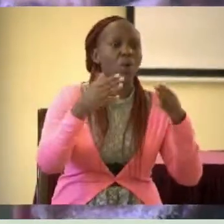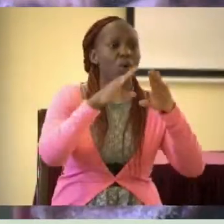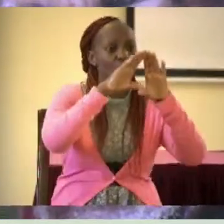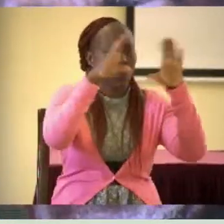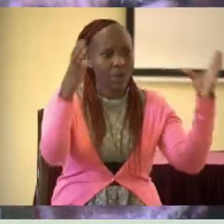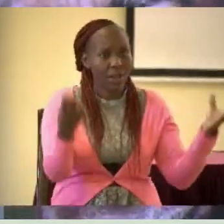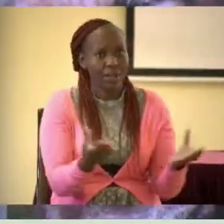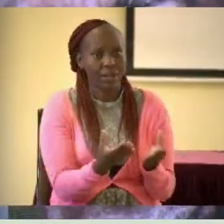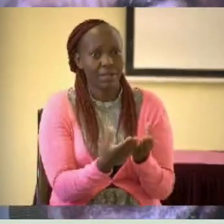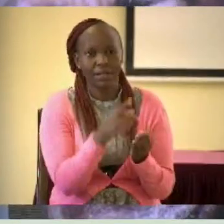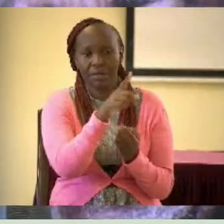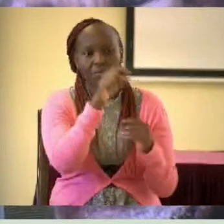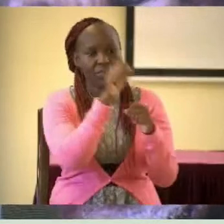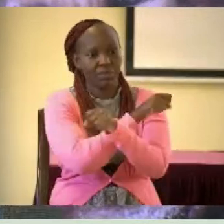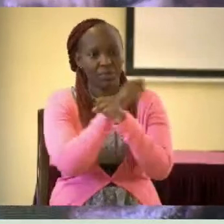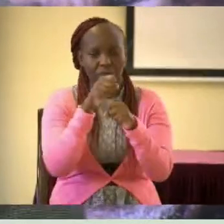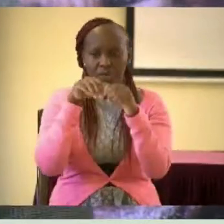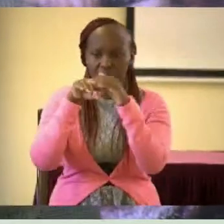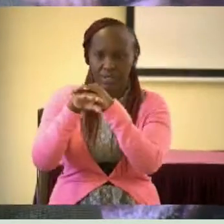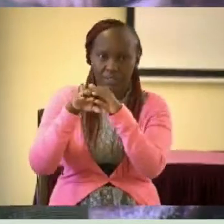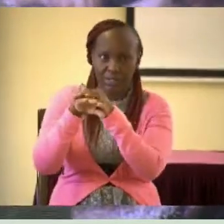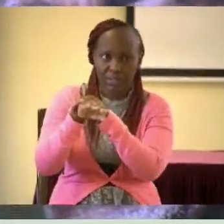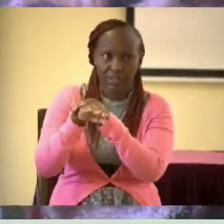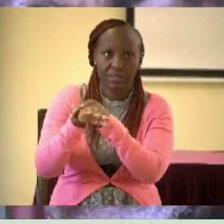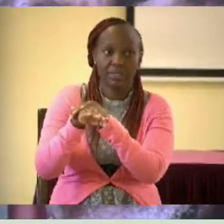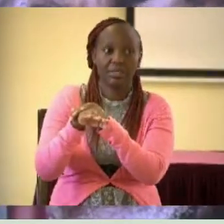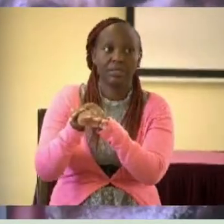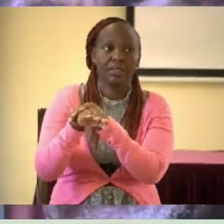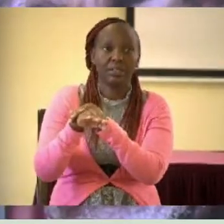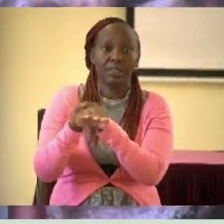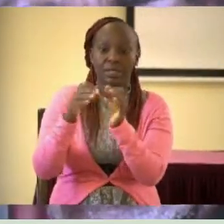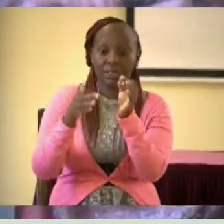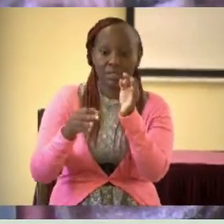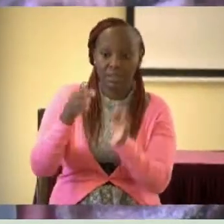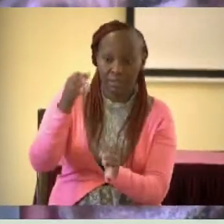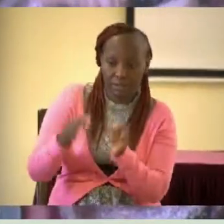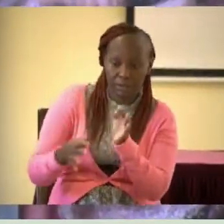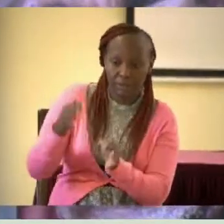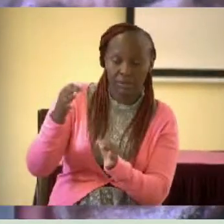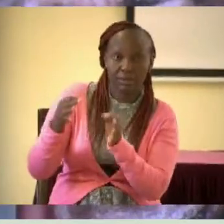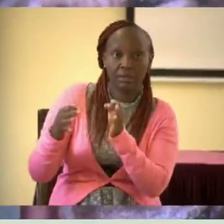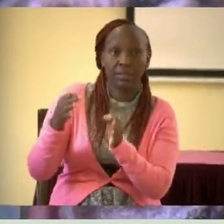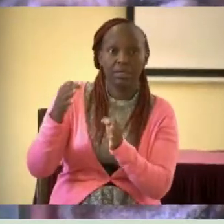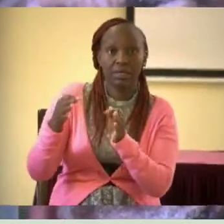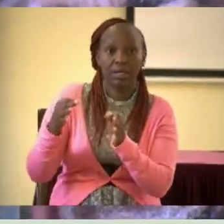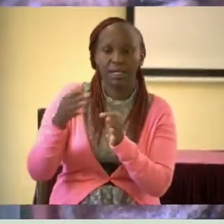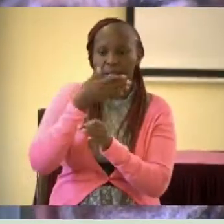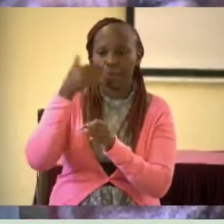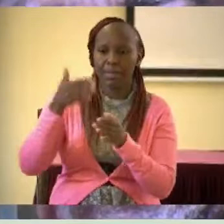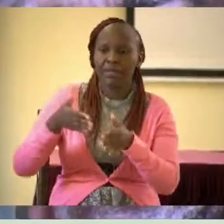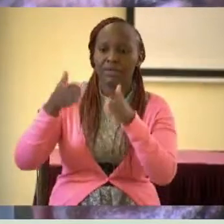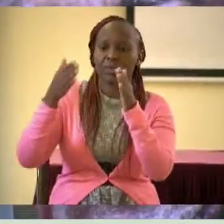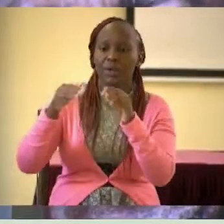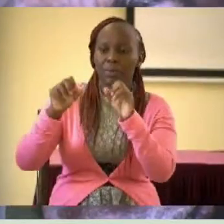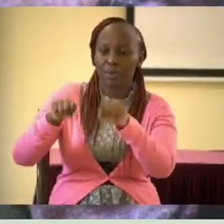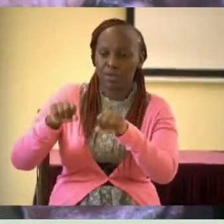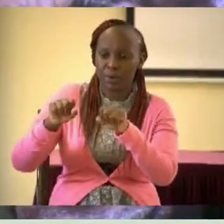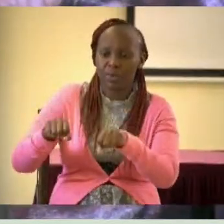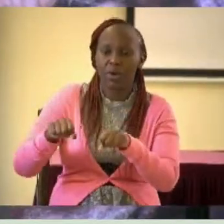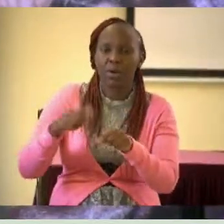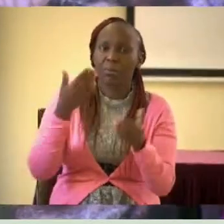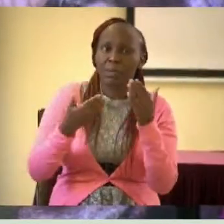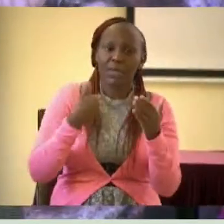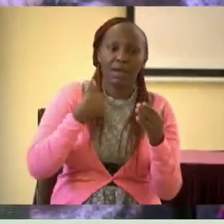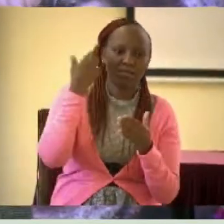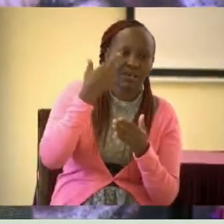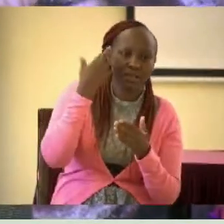of the world, are not able to access justice in the best way that they can for one reason or